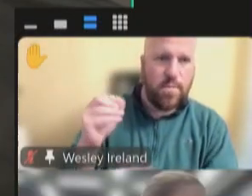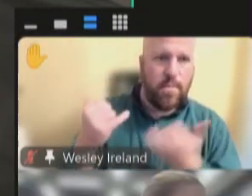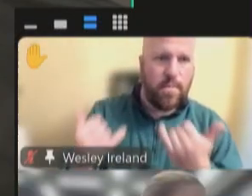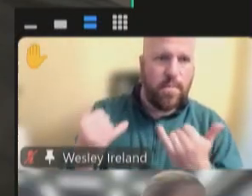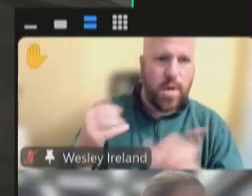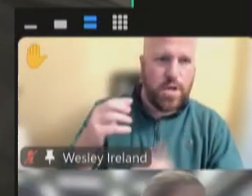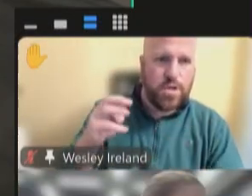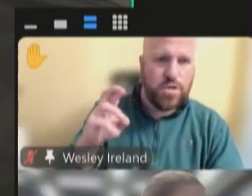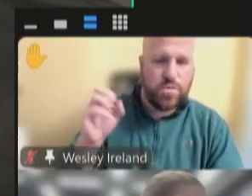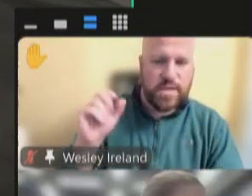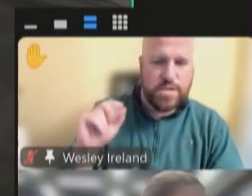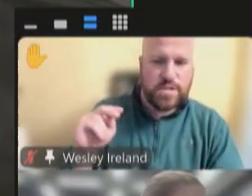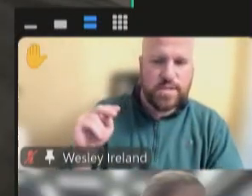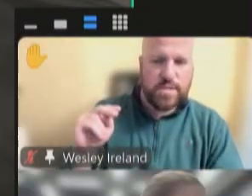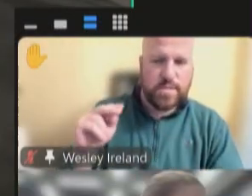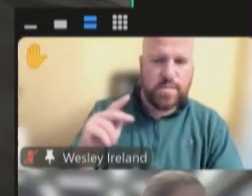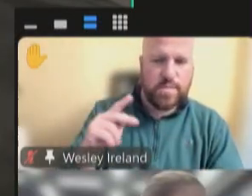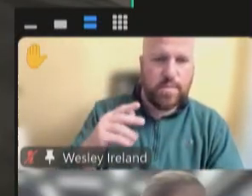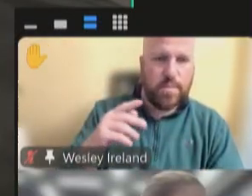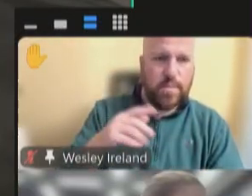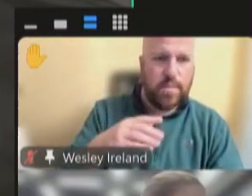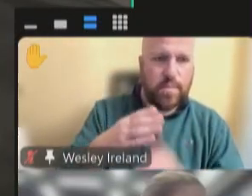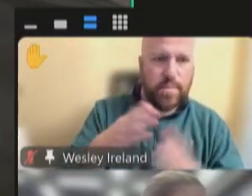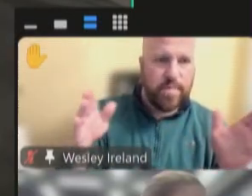with Article 80